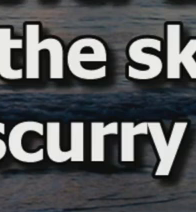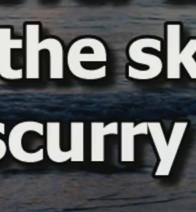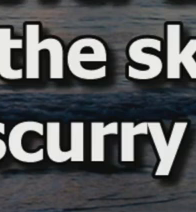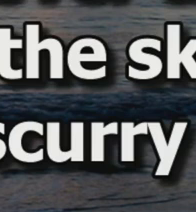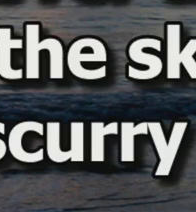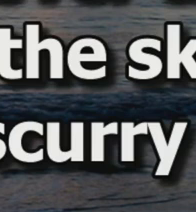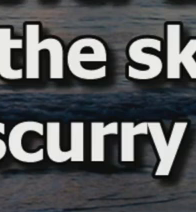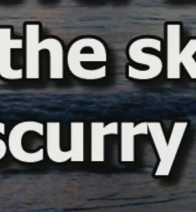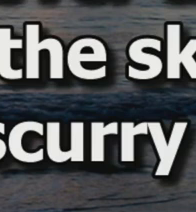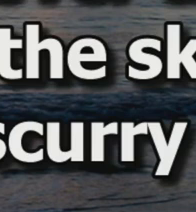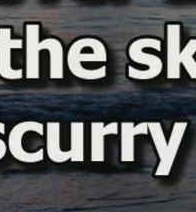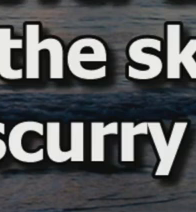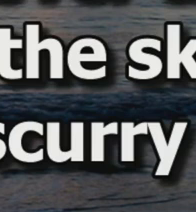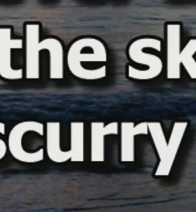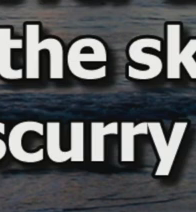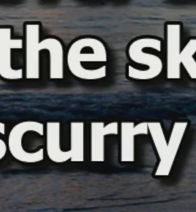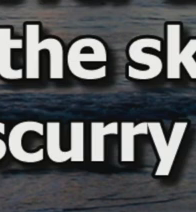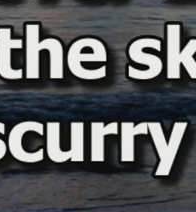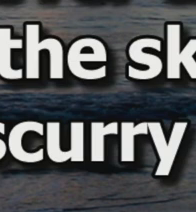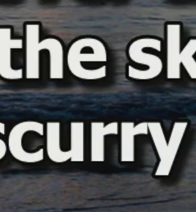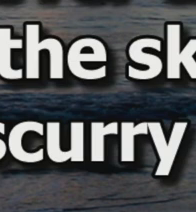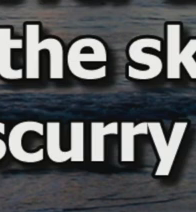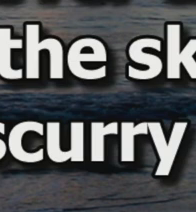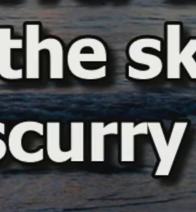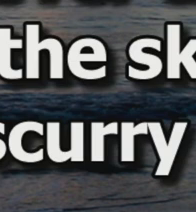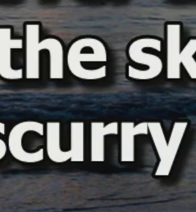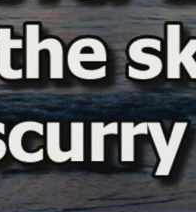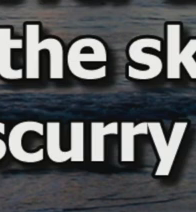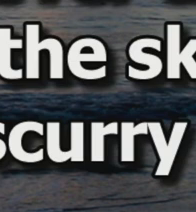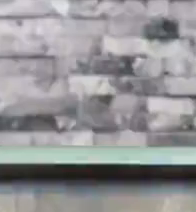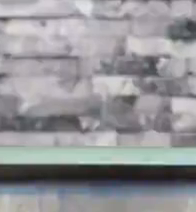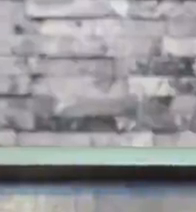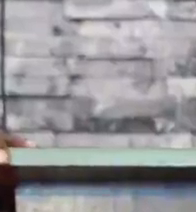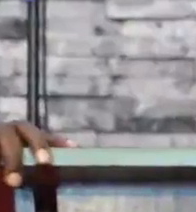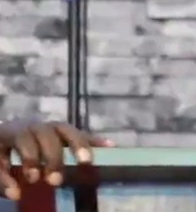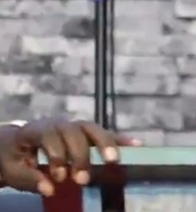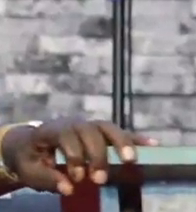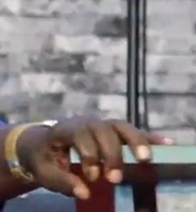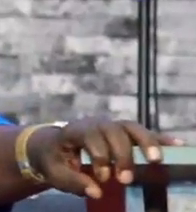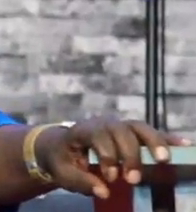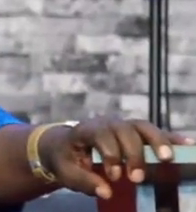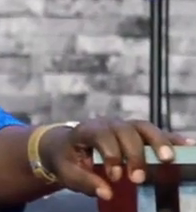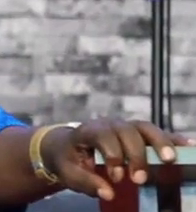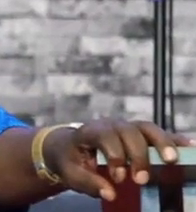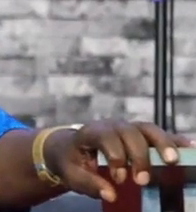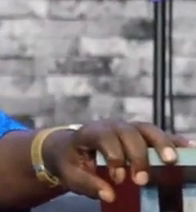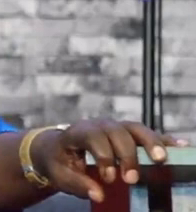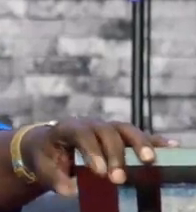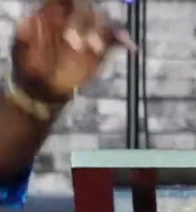What that meant is this, brethren. Hili limaanisha hili wadugu. That God has empowered you. Kwamba Mungu